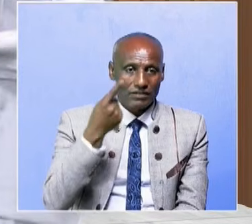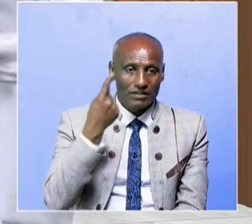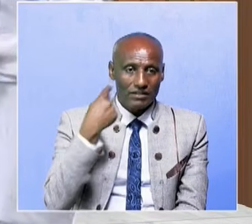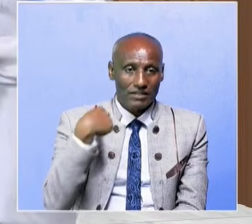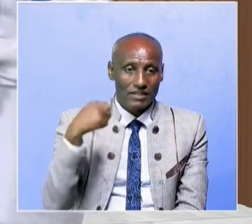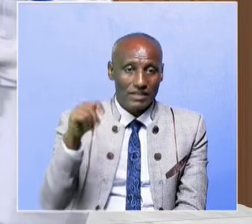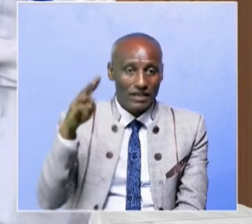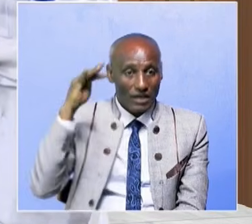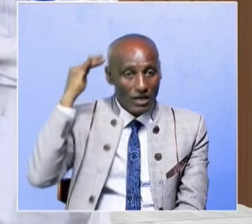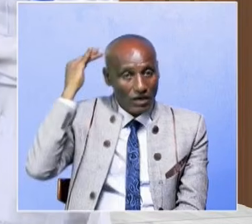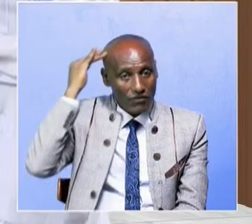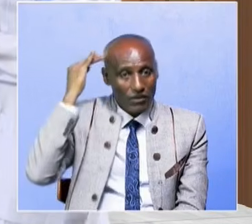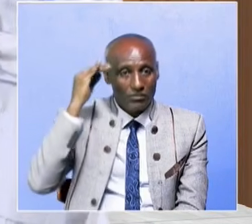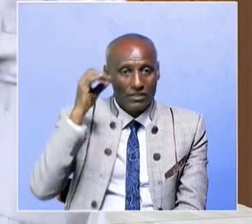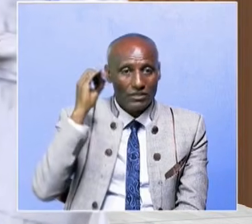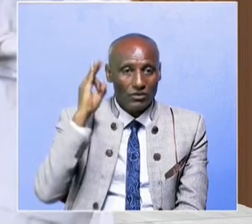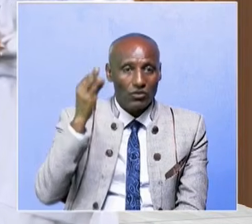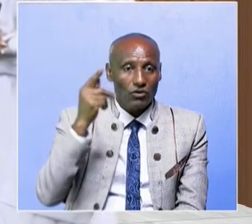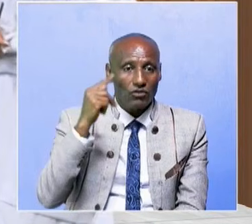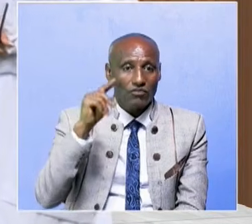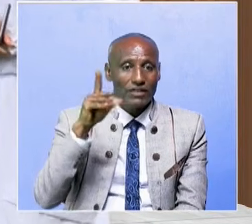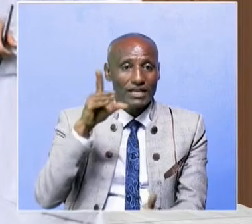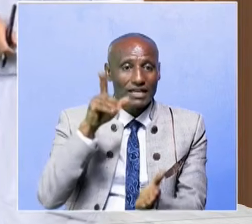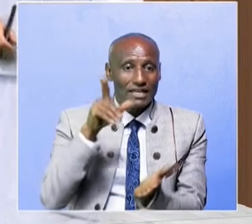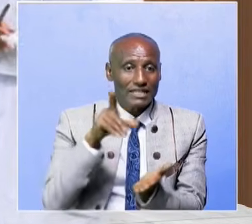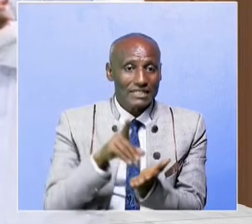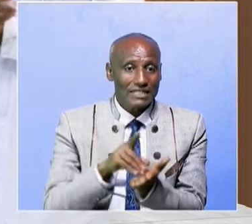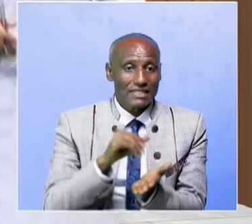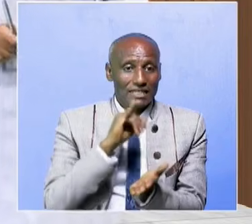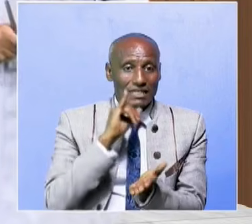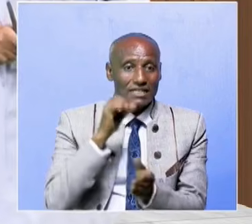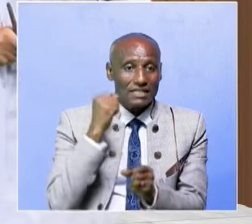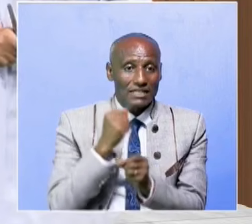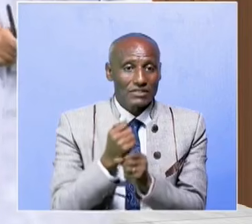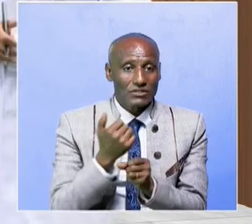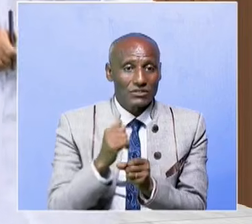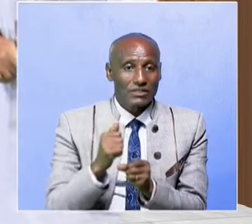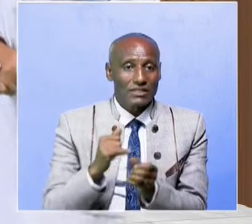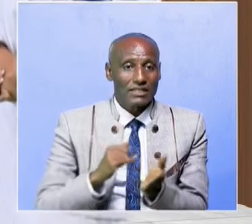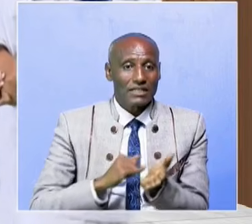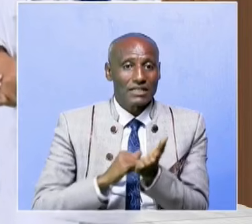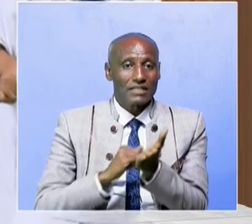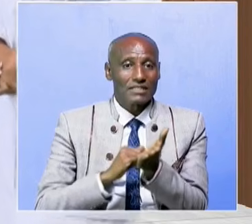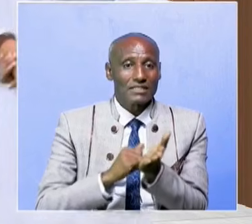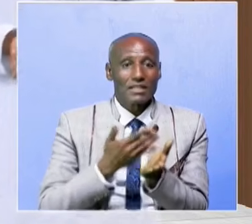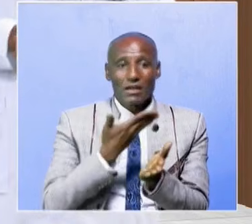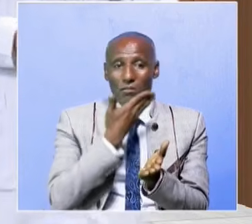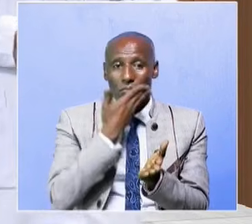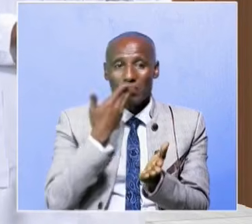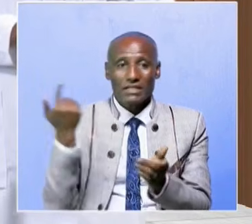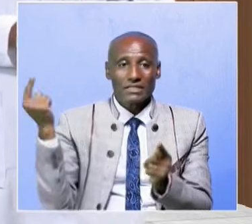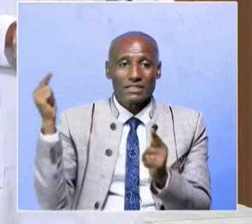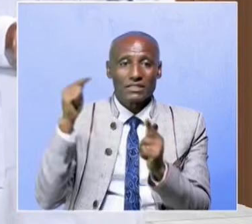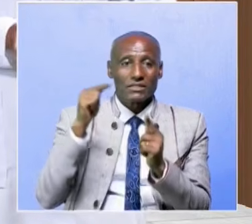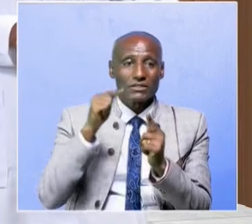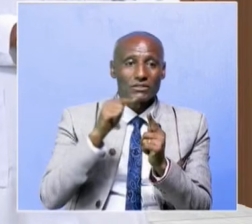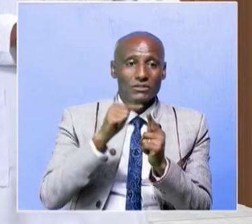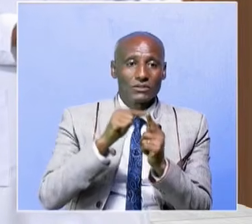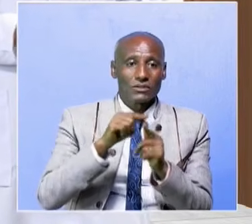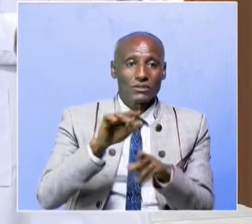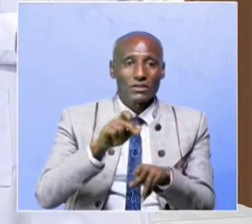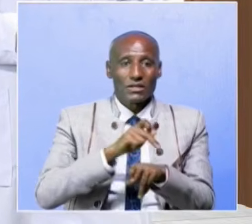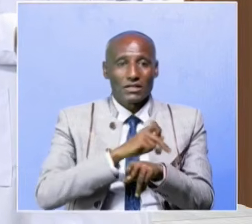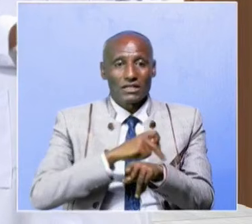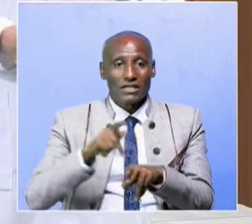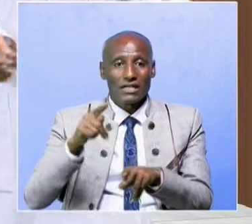the government of this city is doing its best to dash the economy. What do you